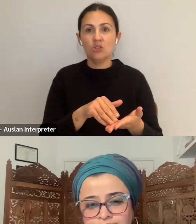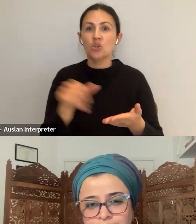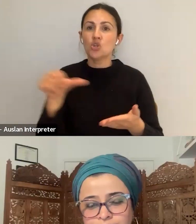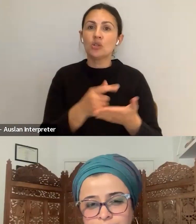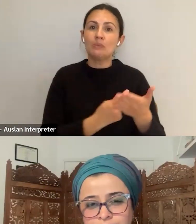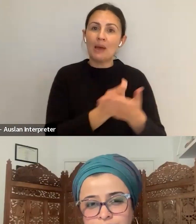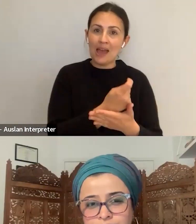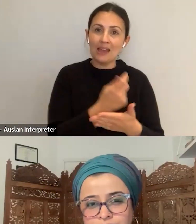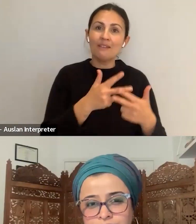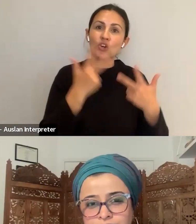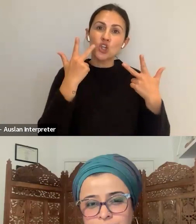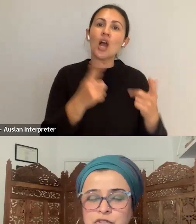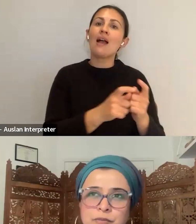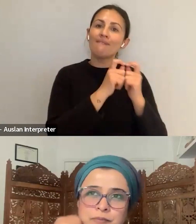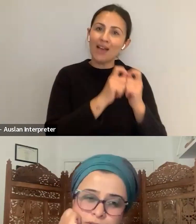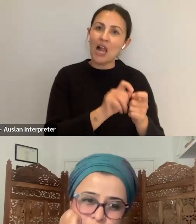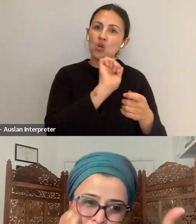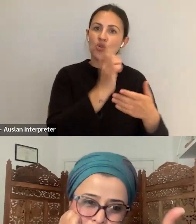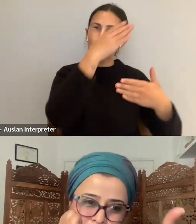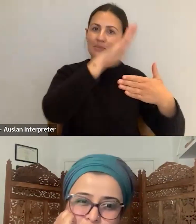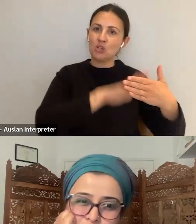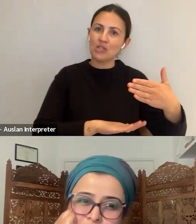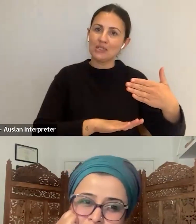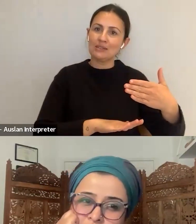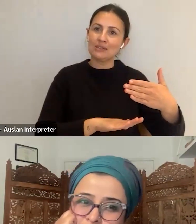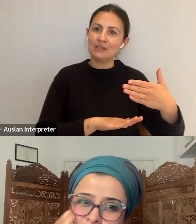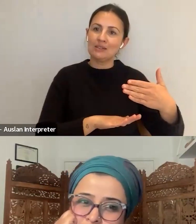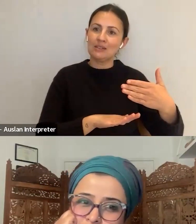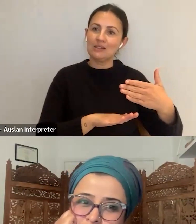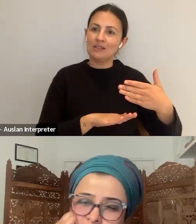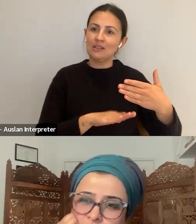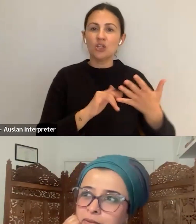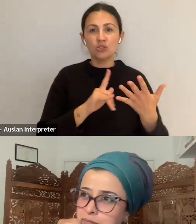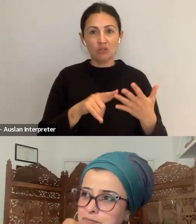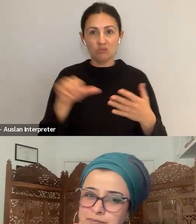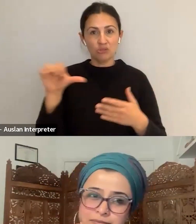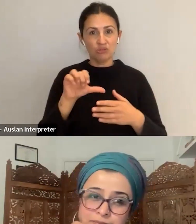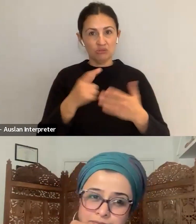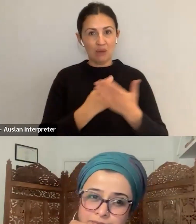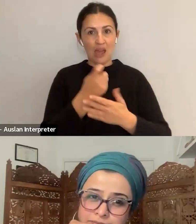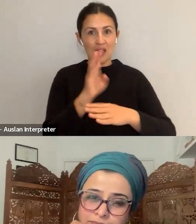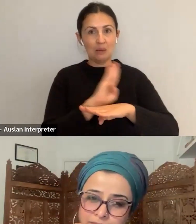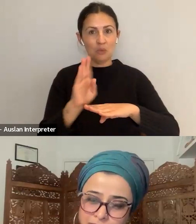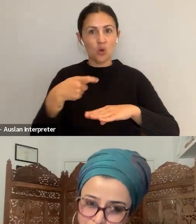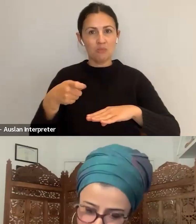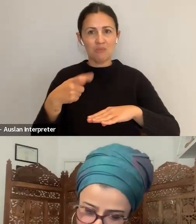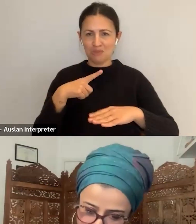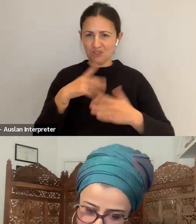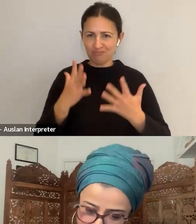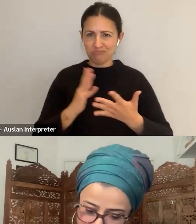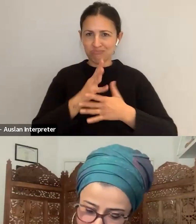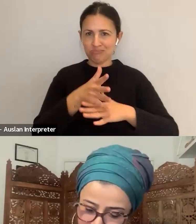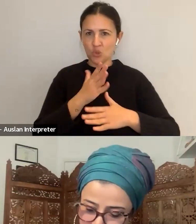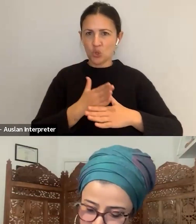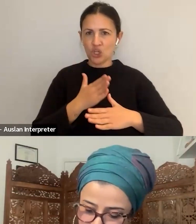sitting on small arts org boards because it looks good, like it's a good way of them to exercise or